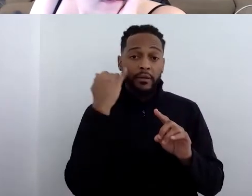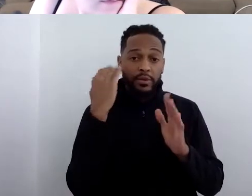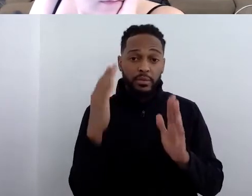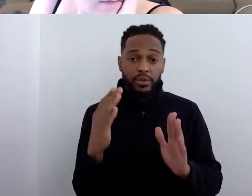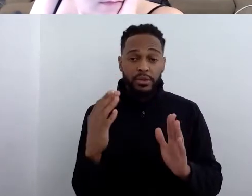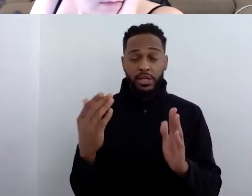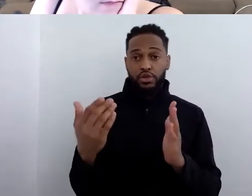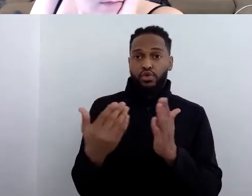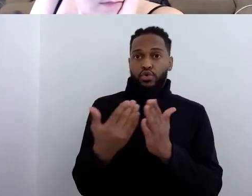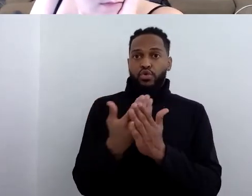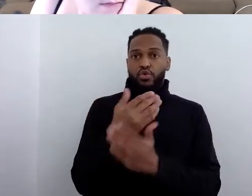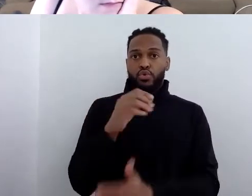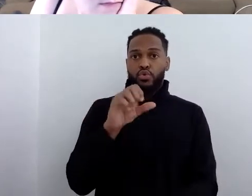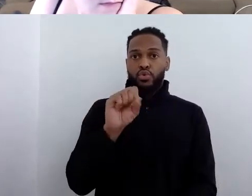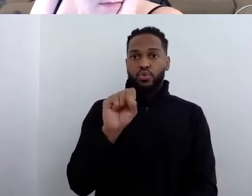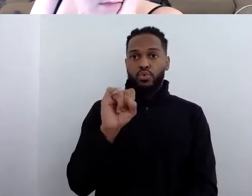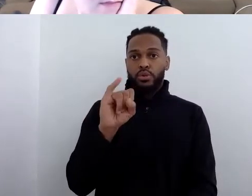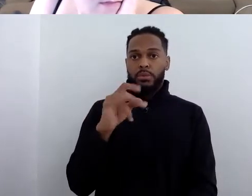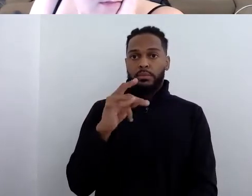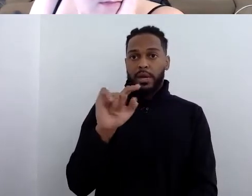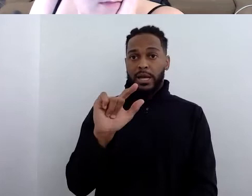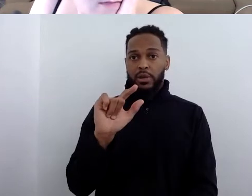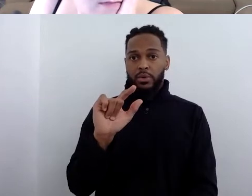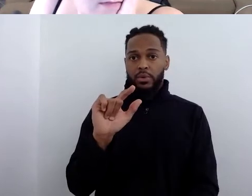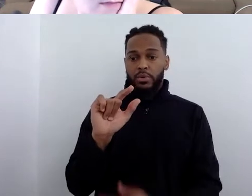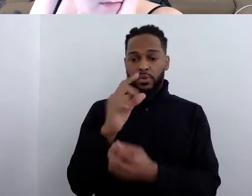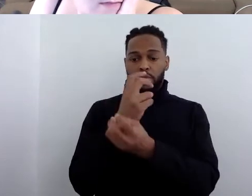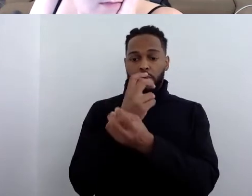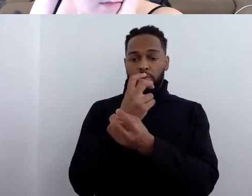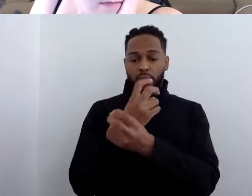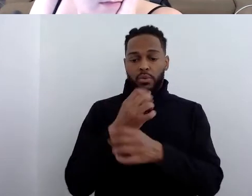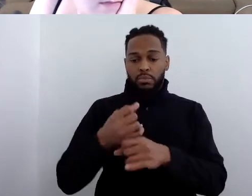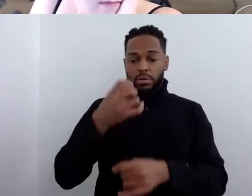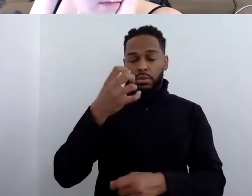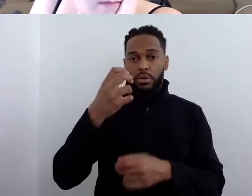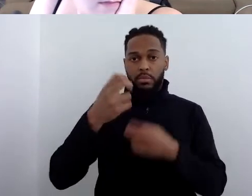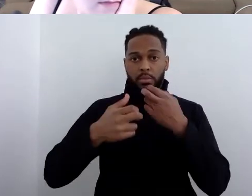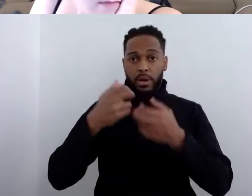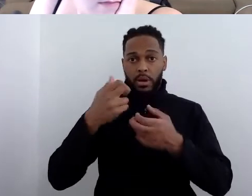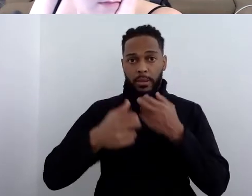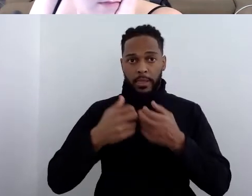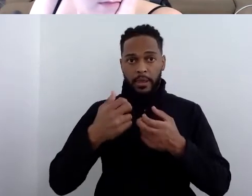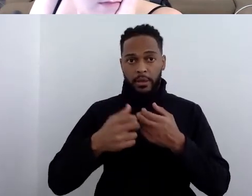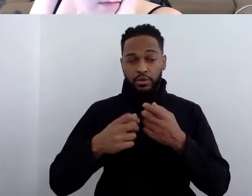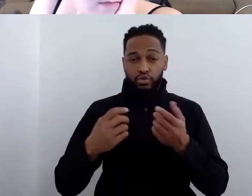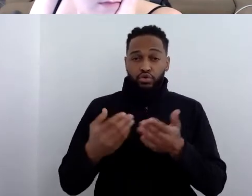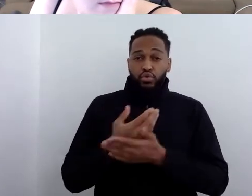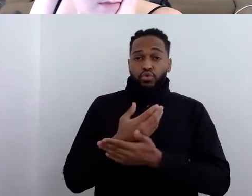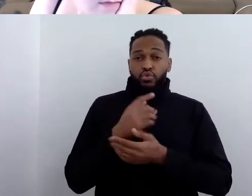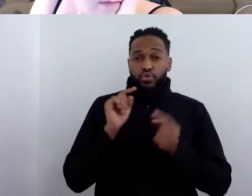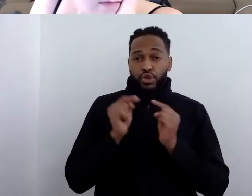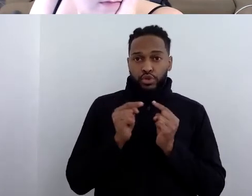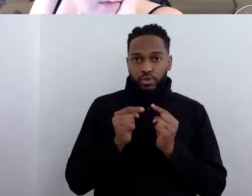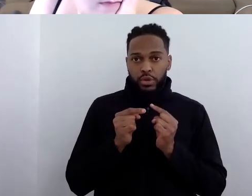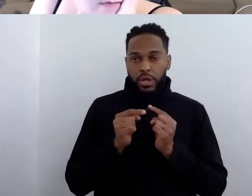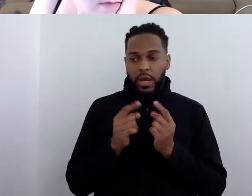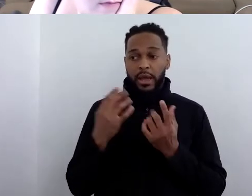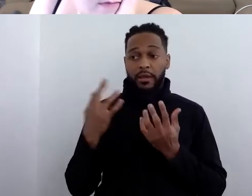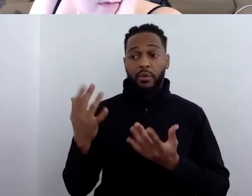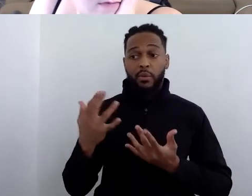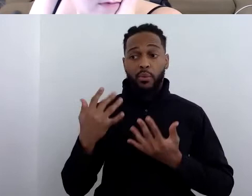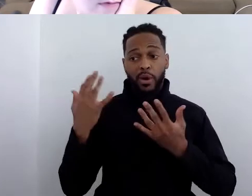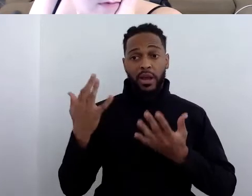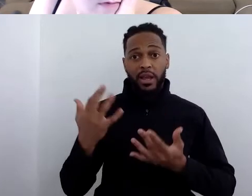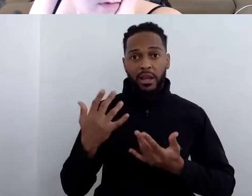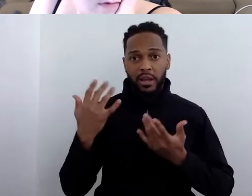cord injury has to wait 2 extra weeks to get to you because there's a wait list, or they get sent to a subacute rehab because that other hospital